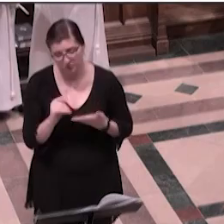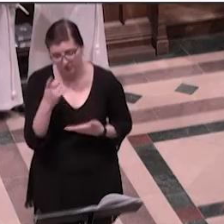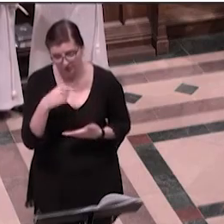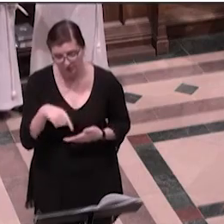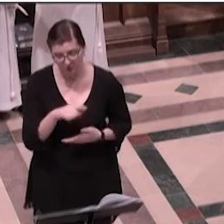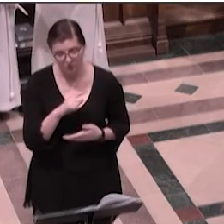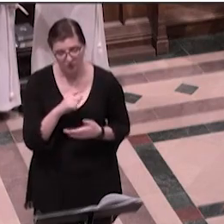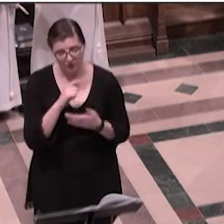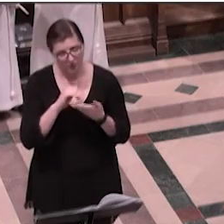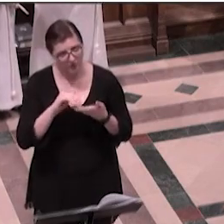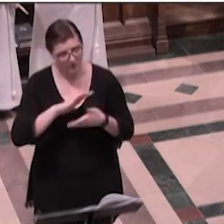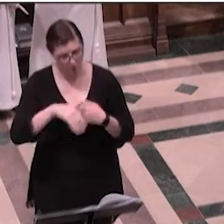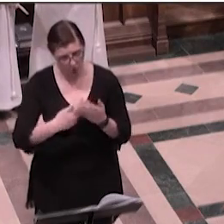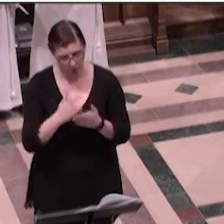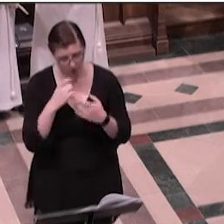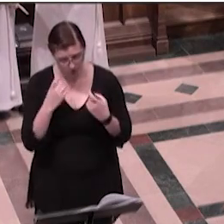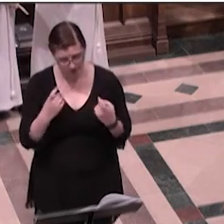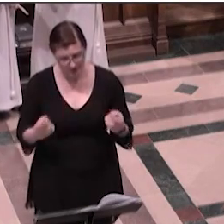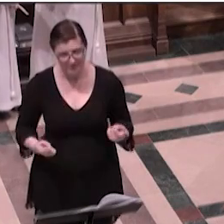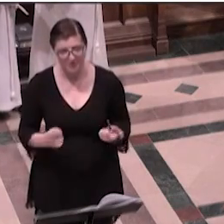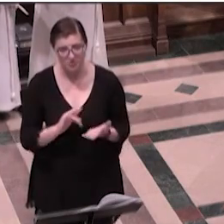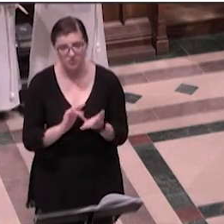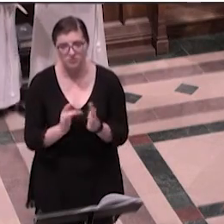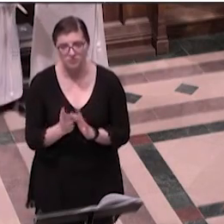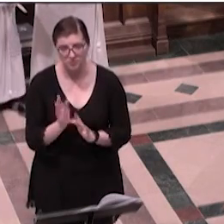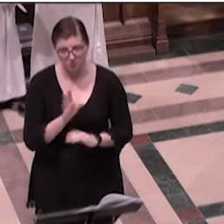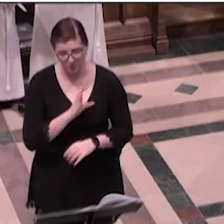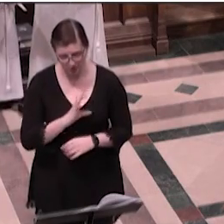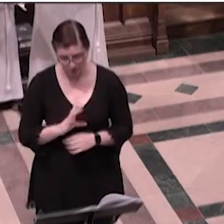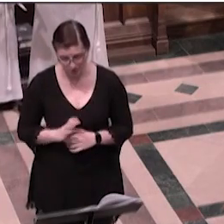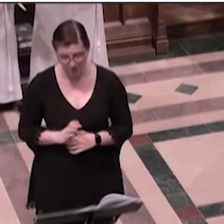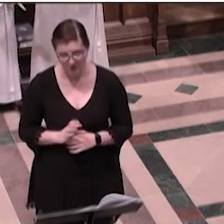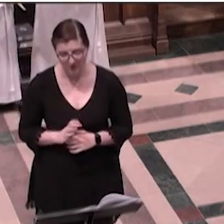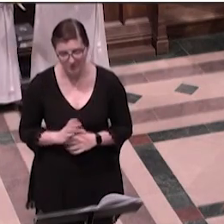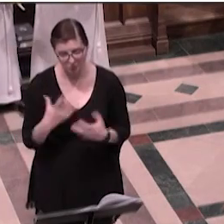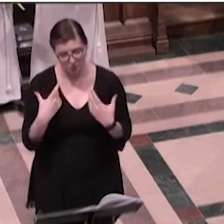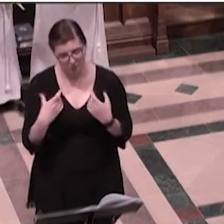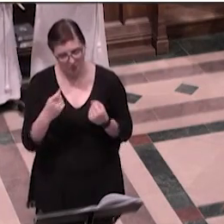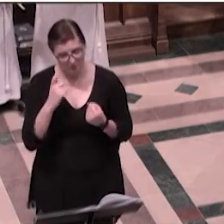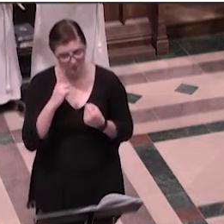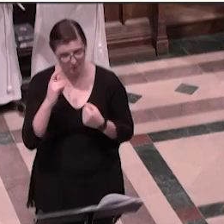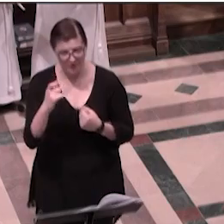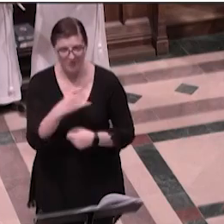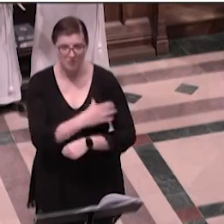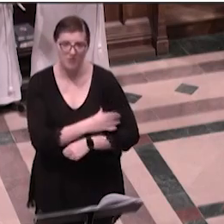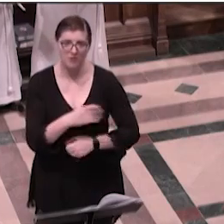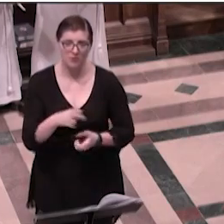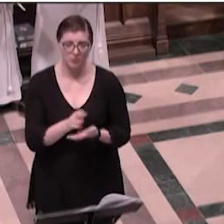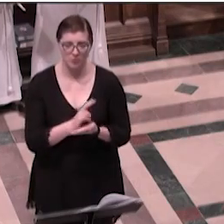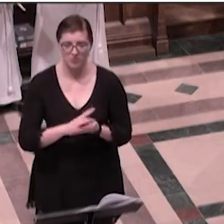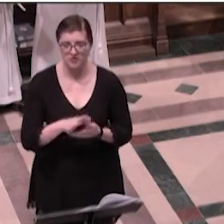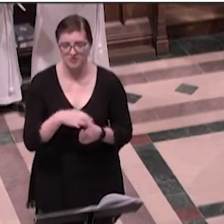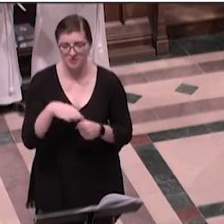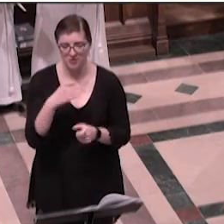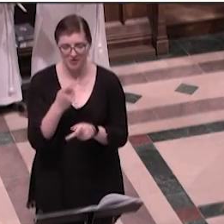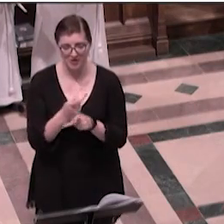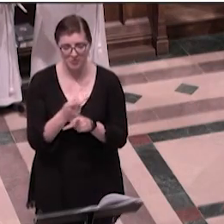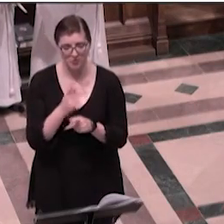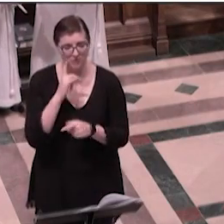the grace of Jesus Christ, strengthen you in all goodness, and by the power of the Holy Spirit, keep you in eternal